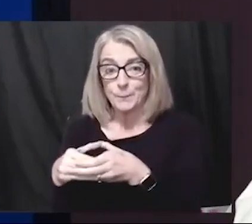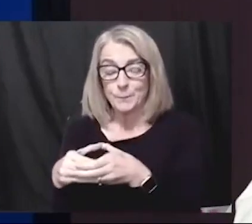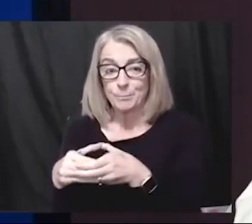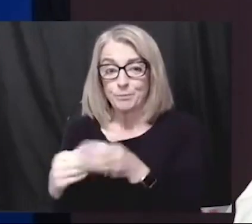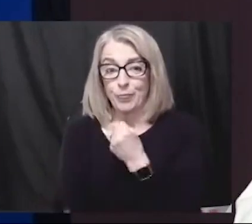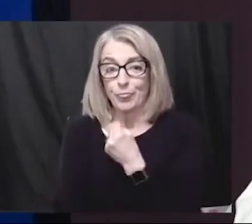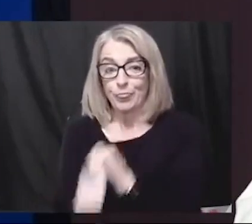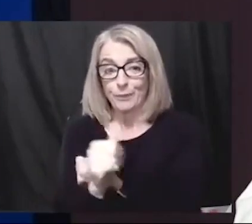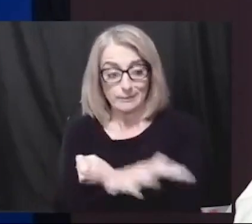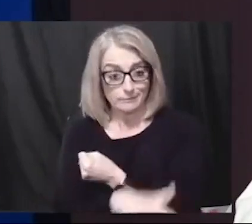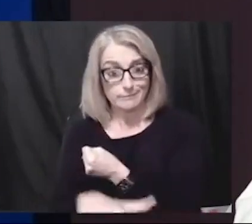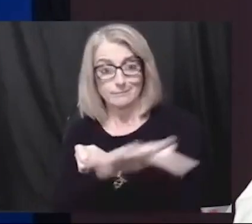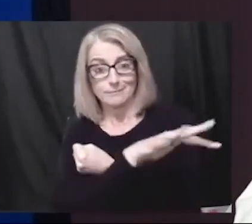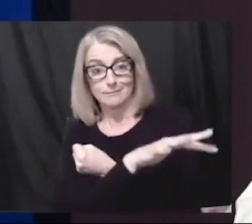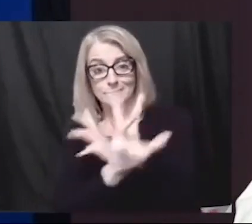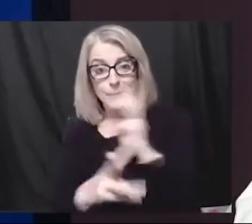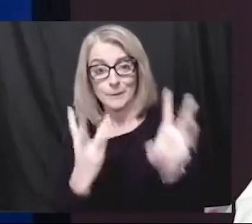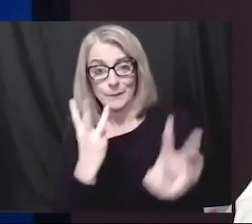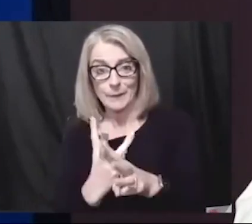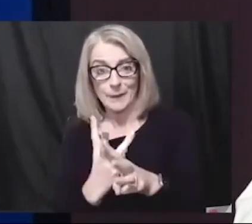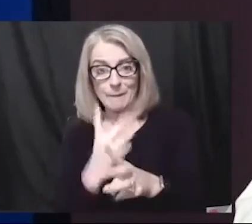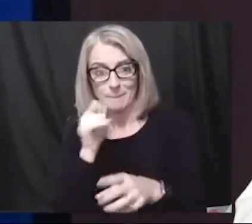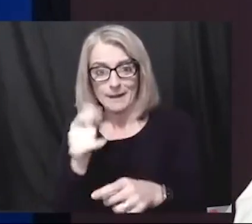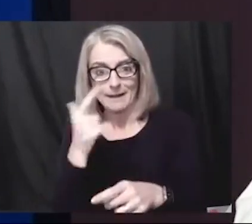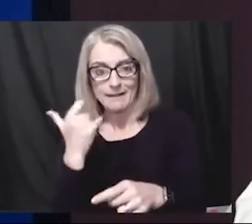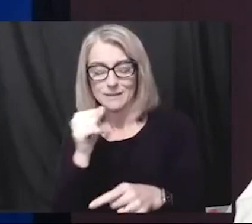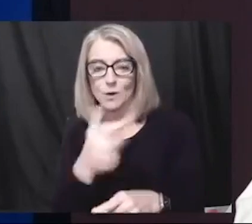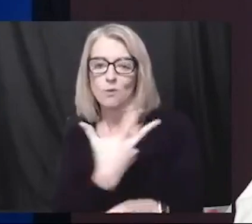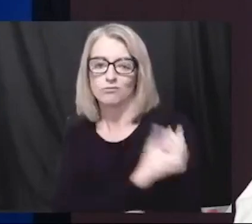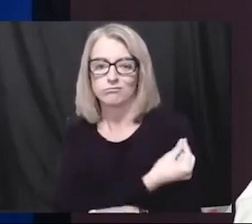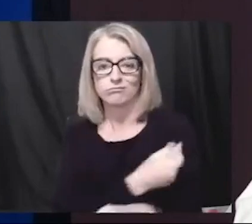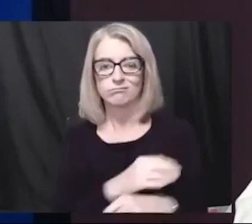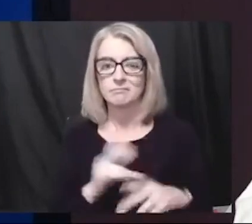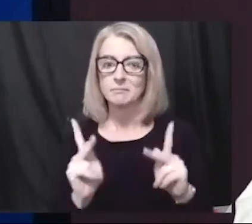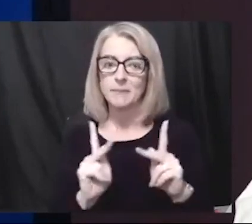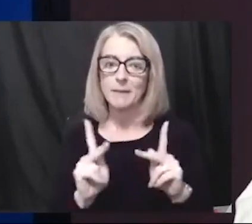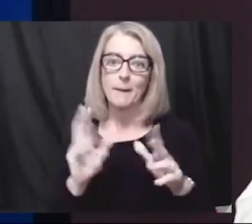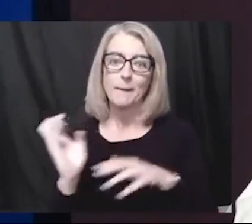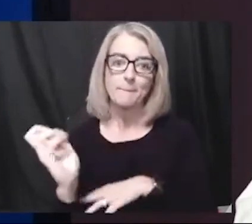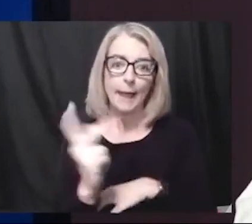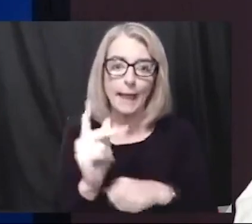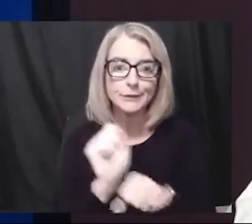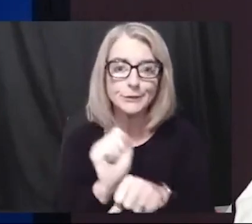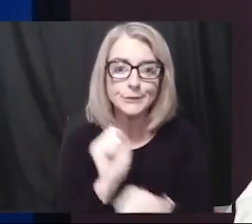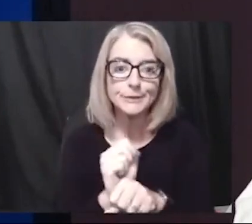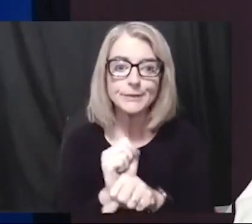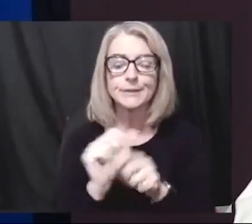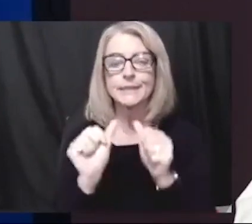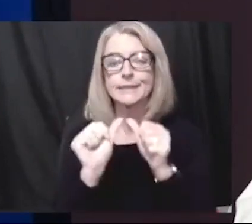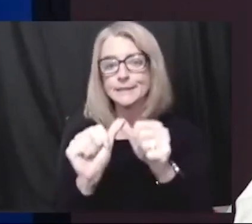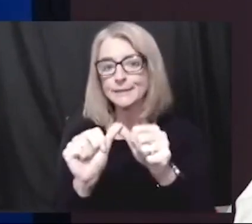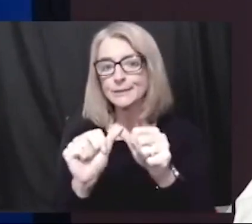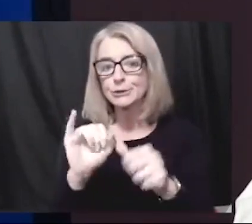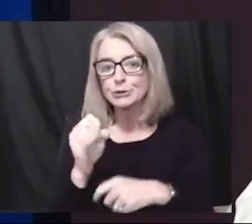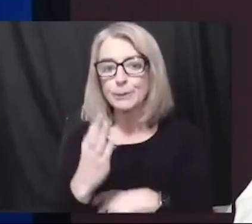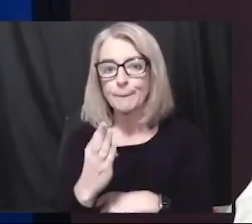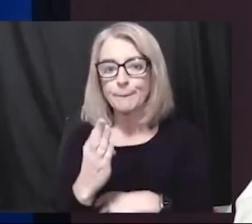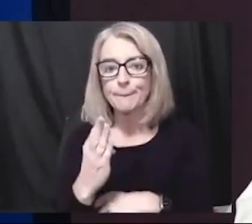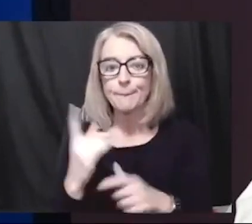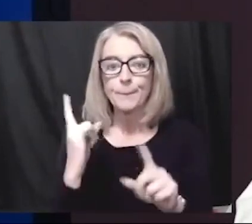the rest of society, our economy, people being able to go back to work and holding their jobs? At what point is that